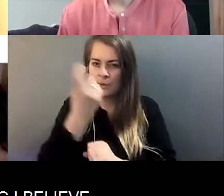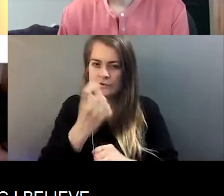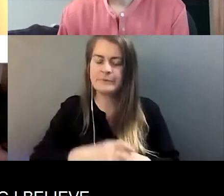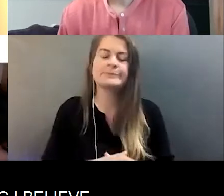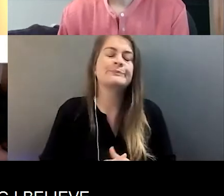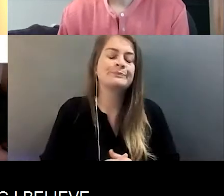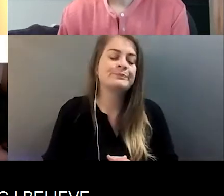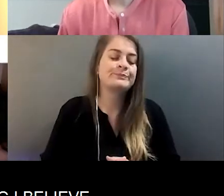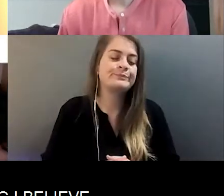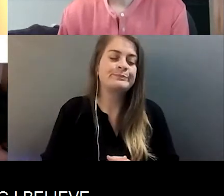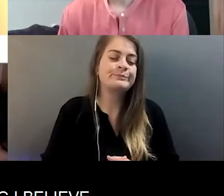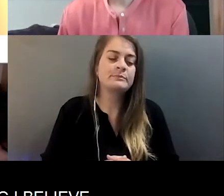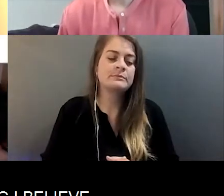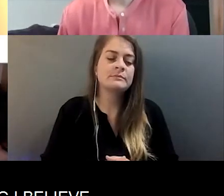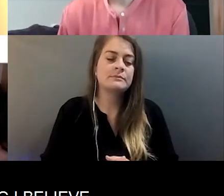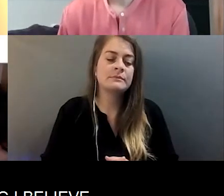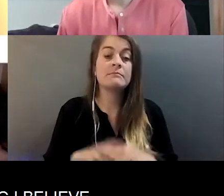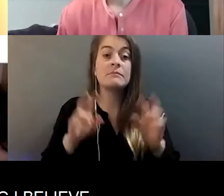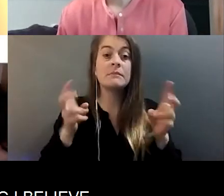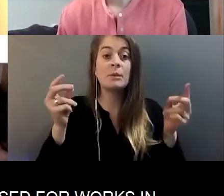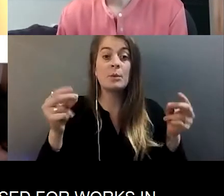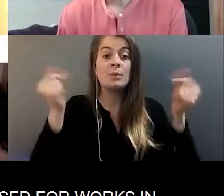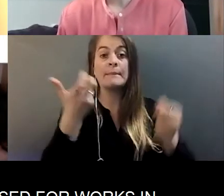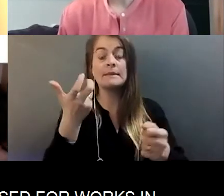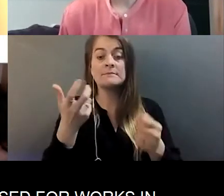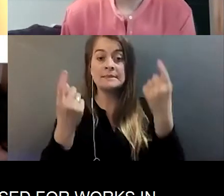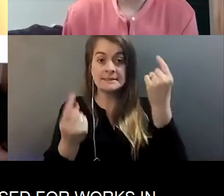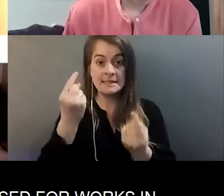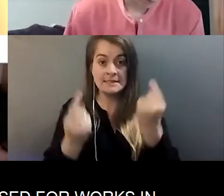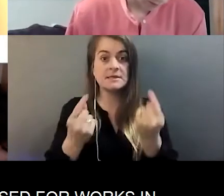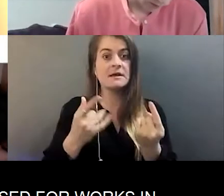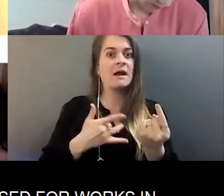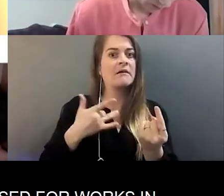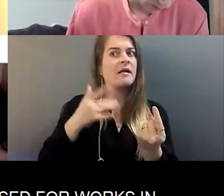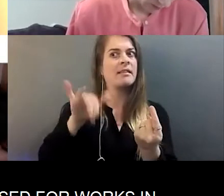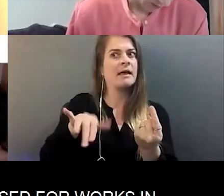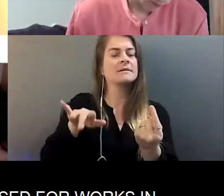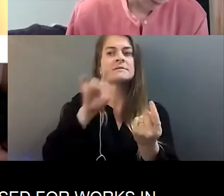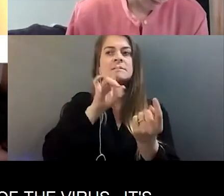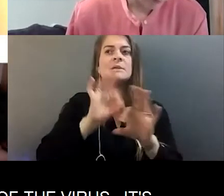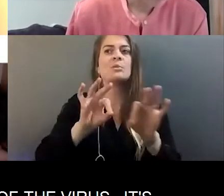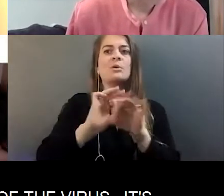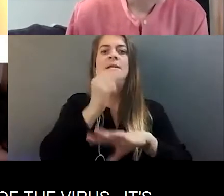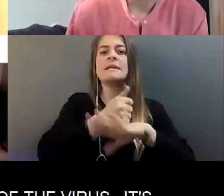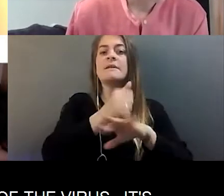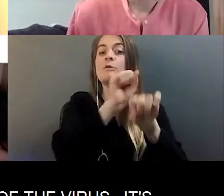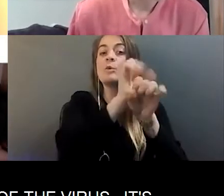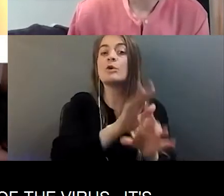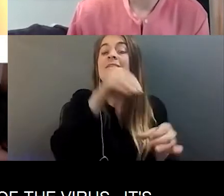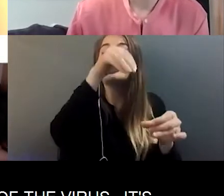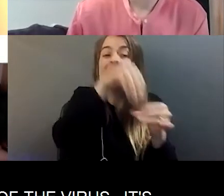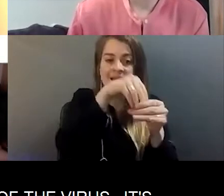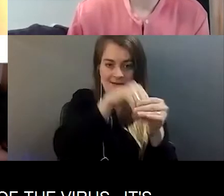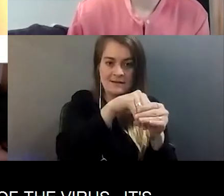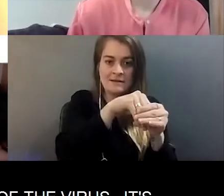The subject of rapid testing, I believe, is something that needs to be addressed for workers in the facilities to mitigate the spread